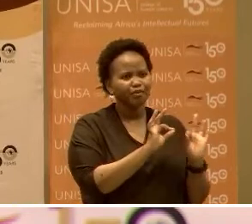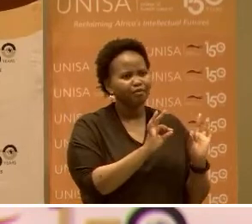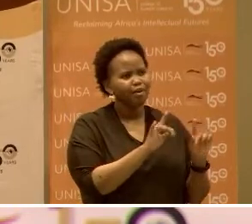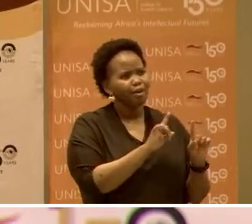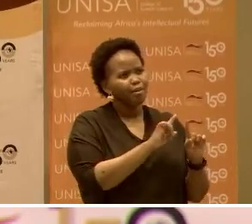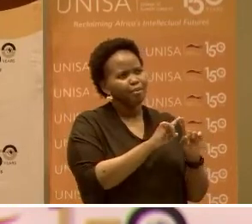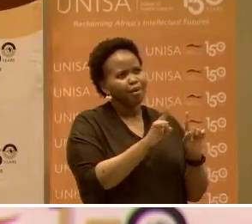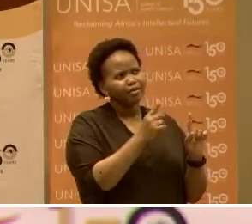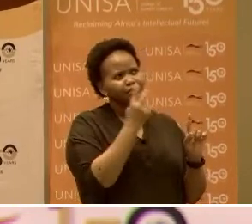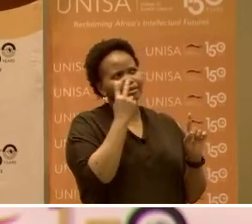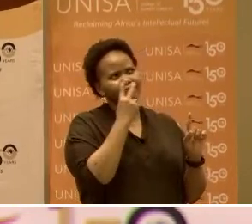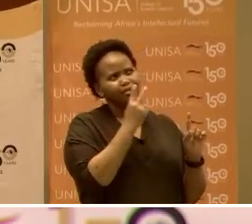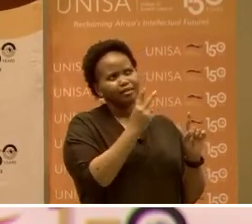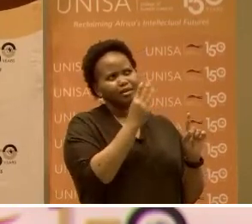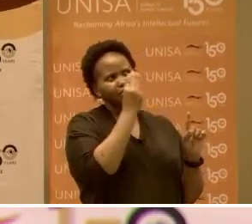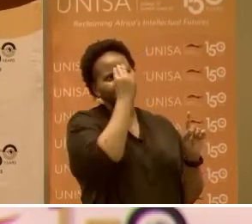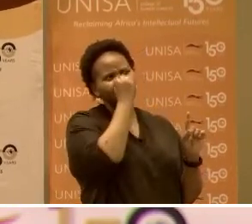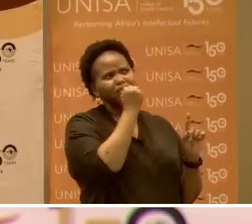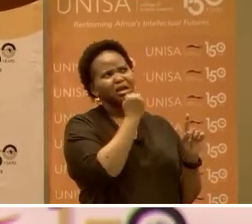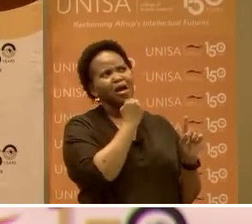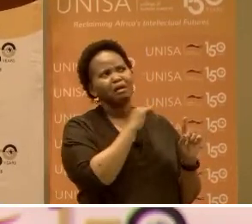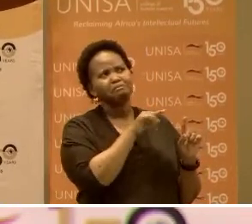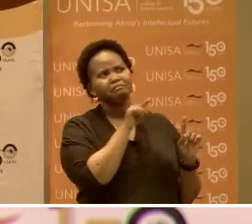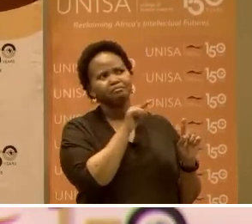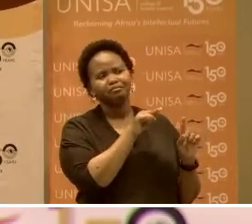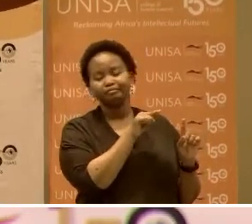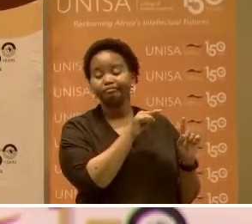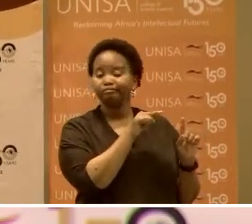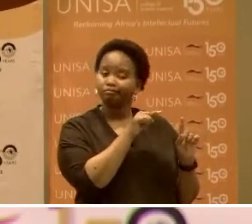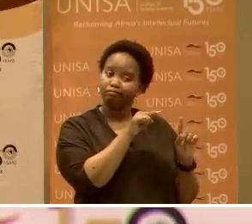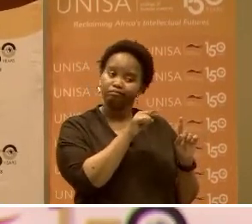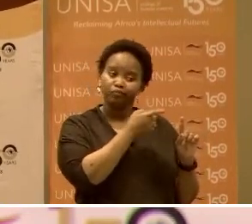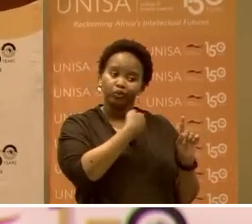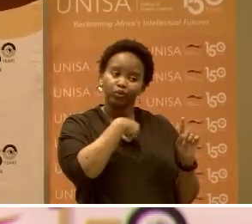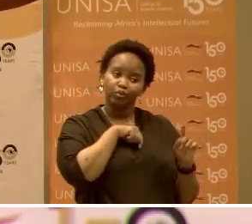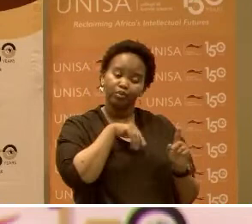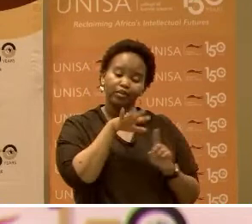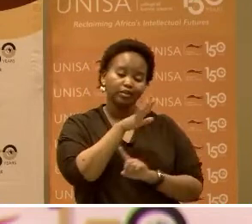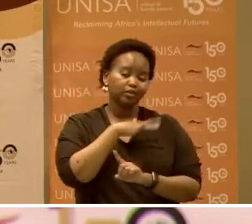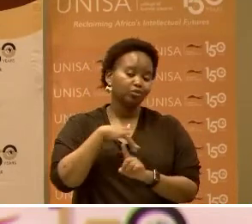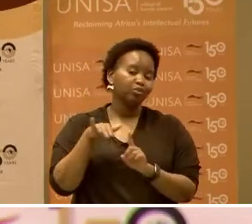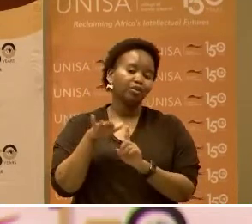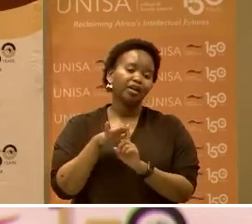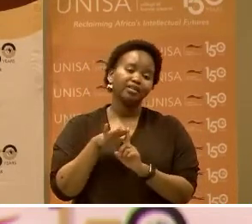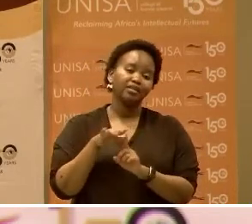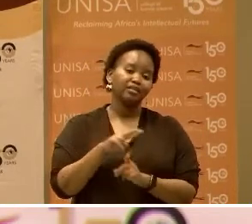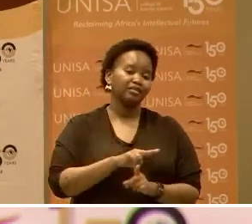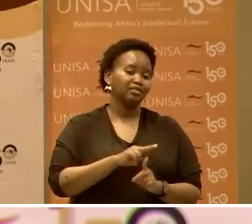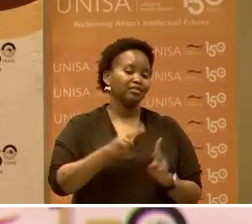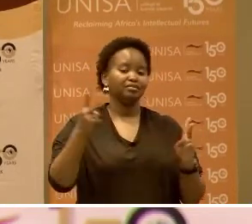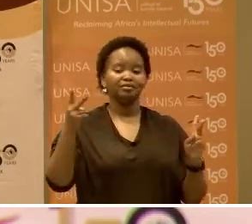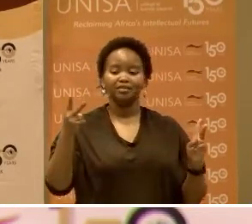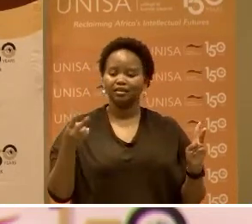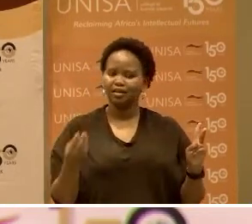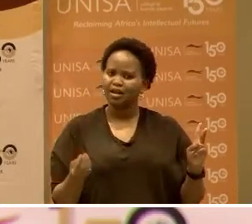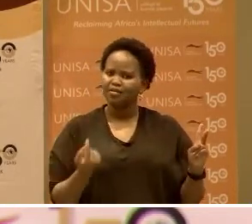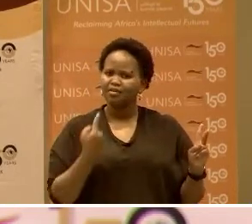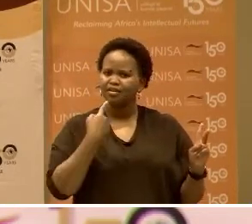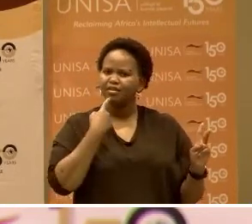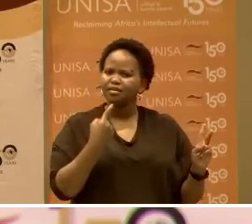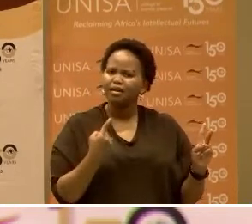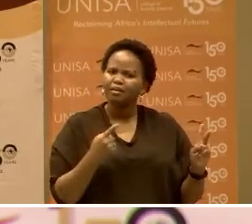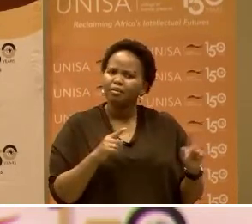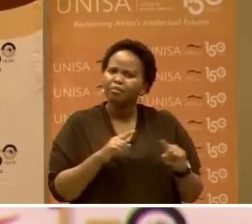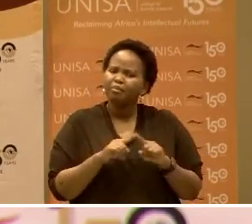given that picture, we still face a situation where the question of the use of indigenous languages